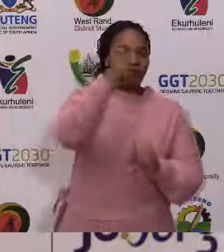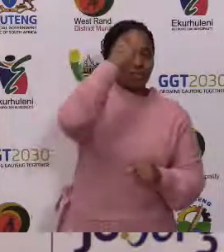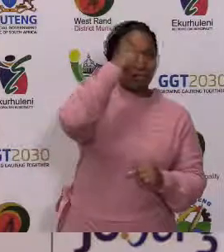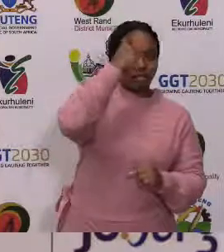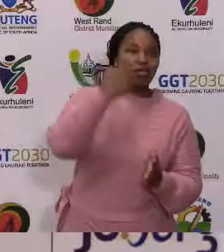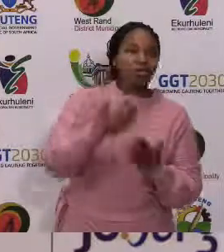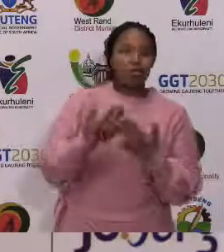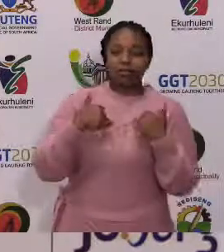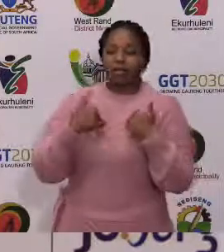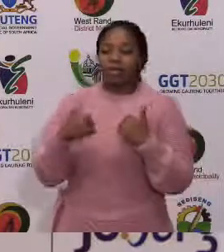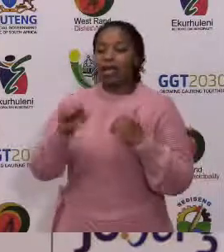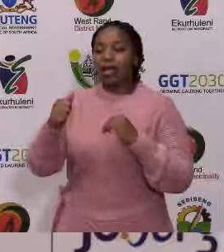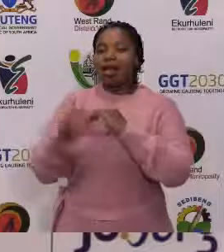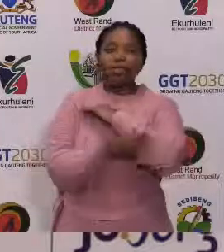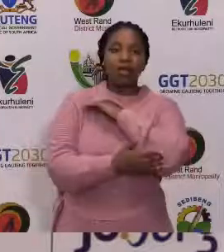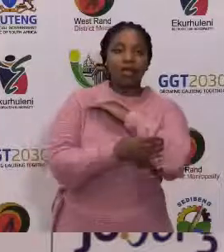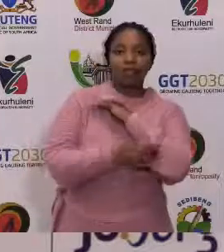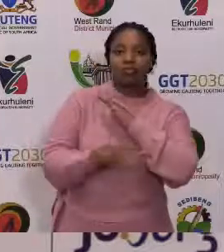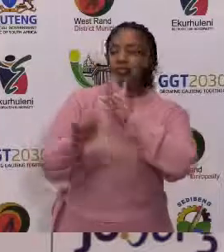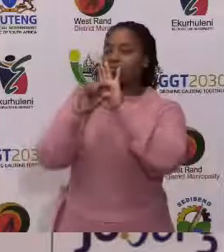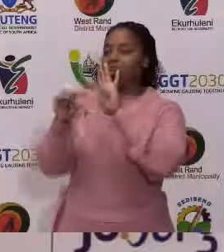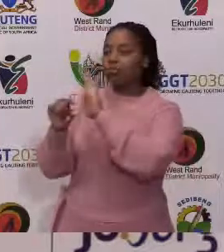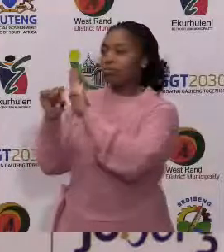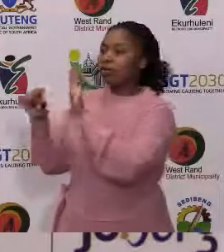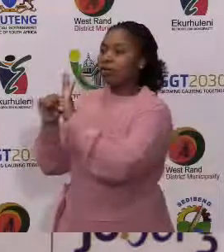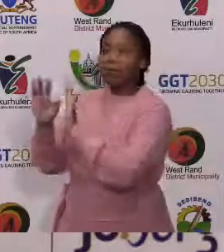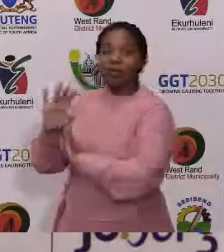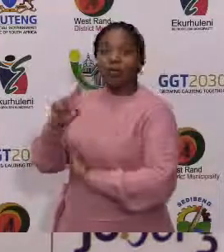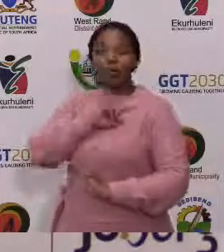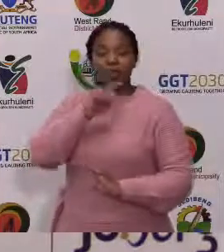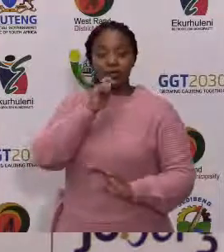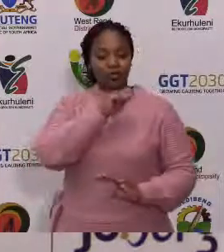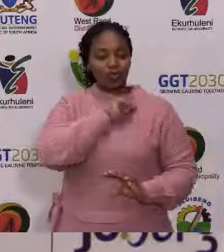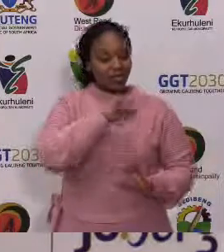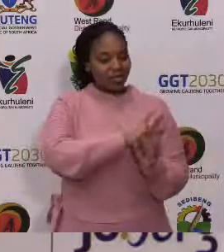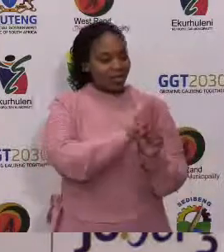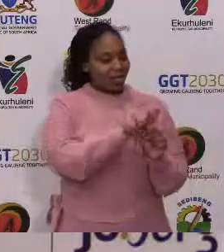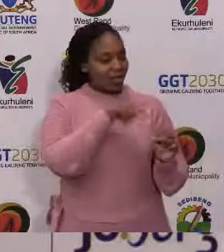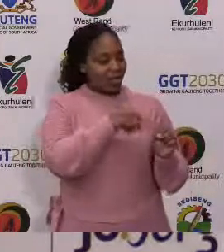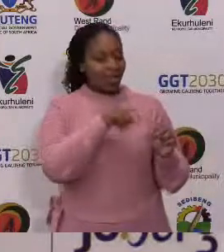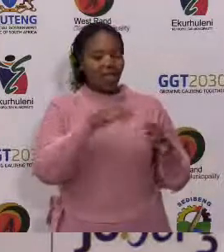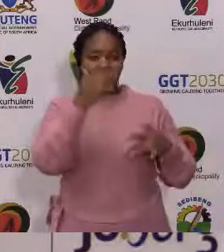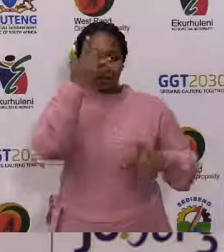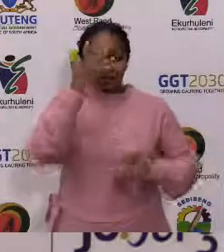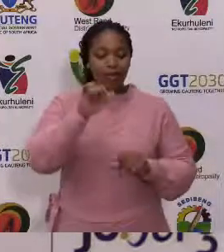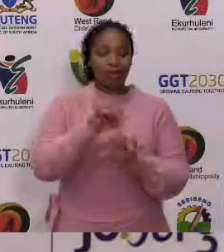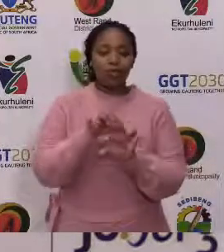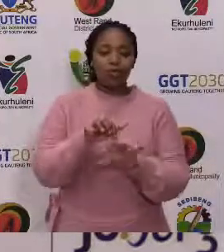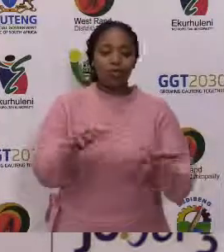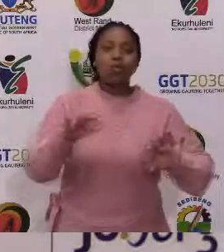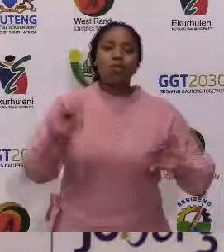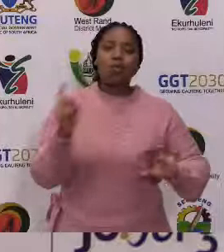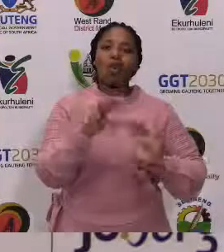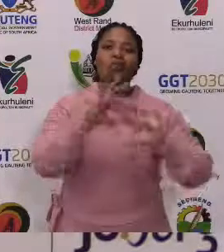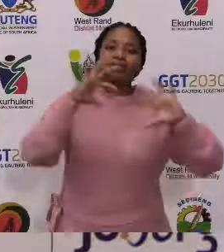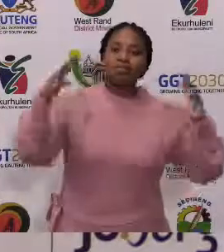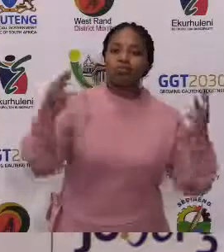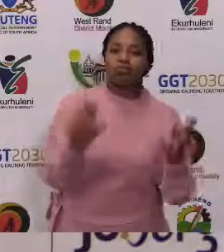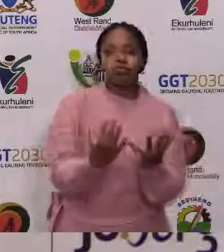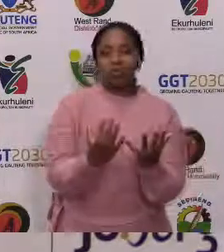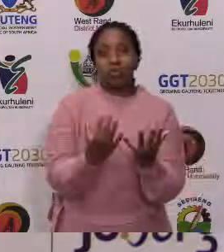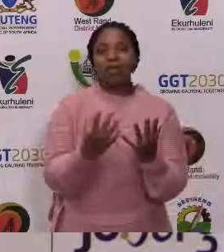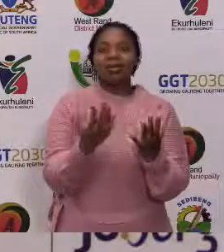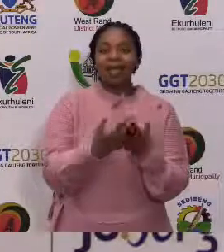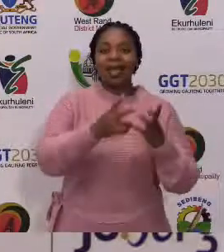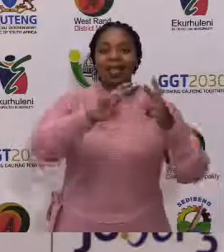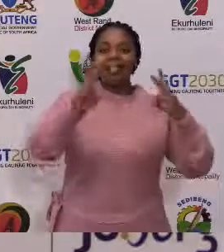start stigmatizing a country. This is a global pandemic, and there may as well be different variants in different parts of the world.